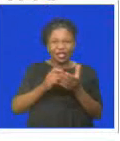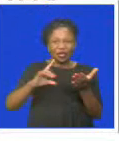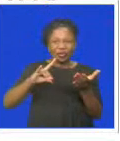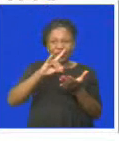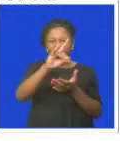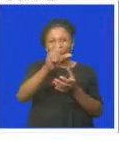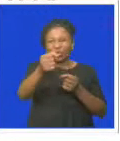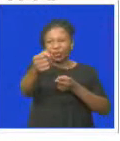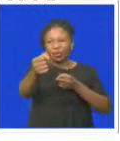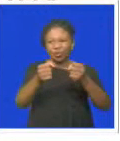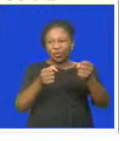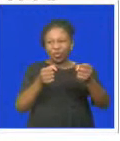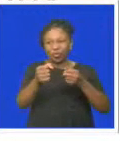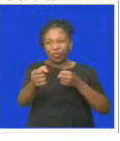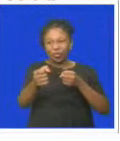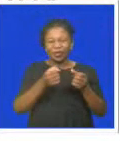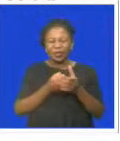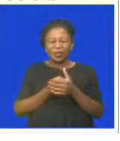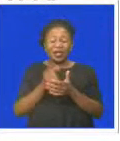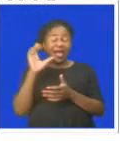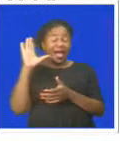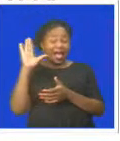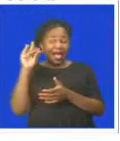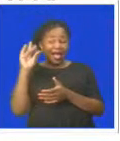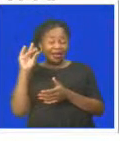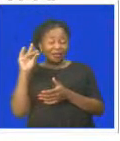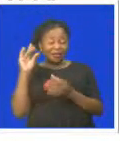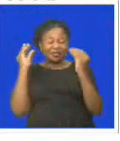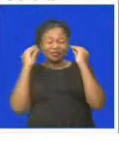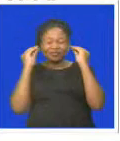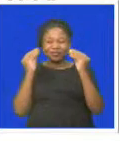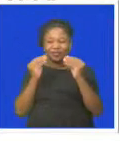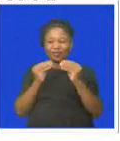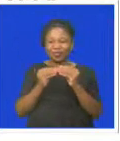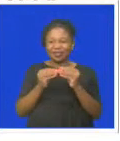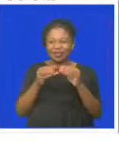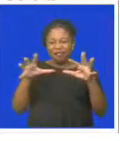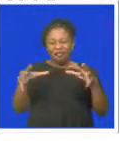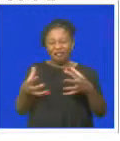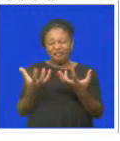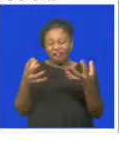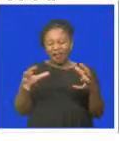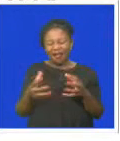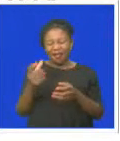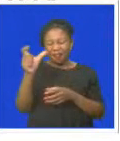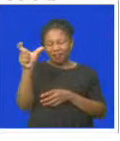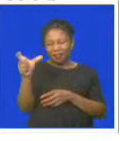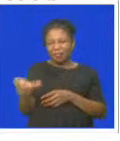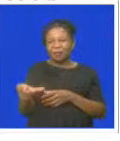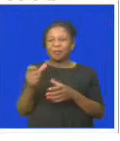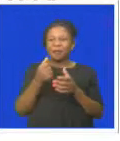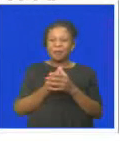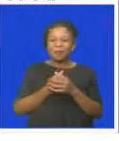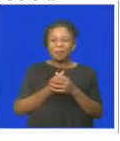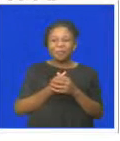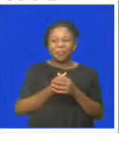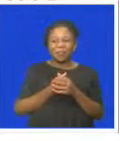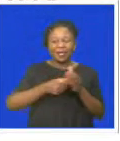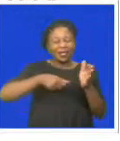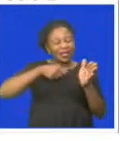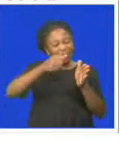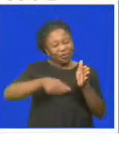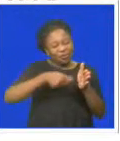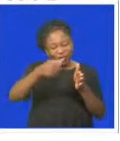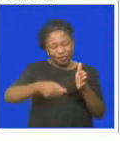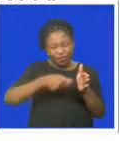pilot, animal doctor, farmer, air hostess,